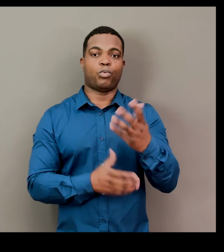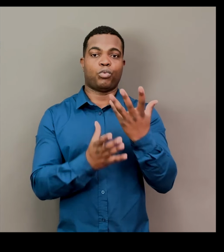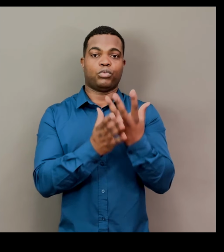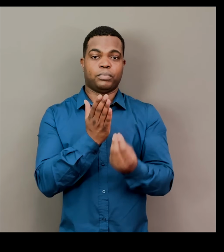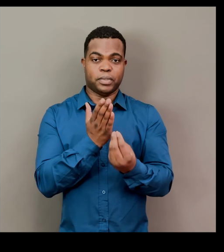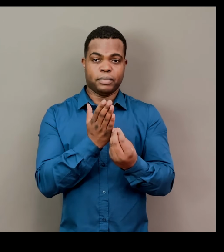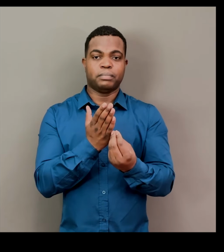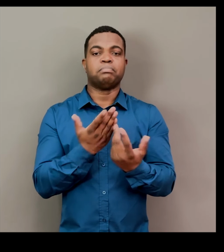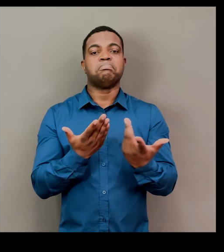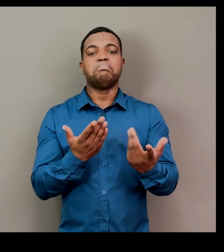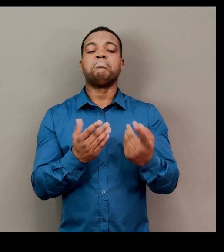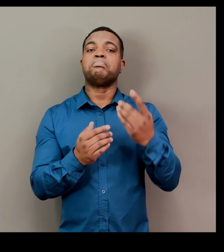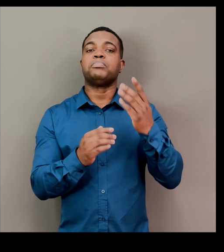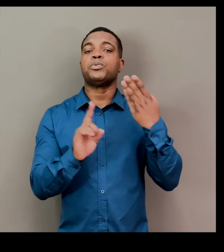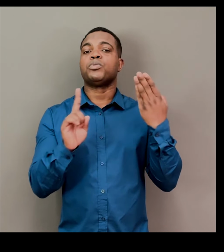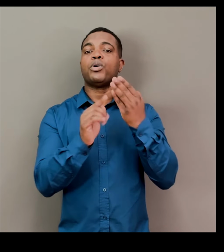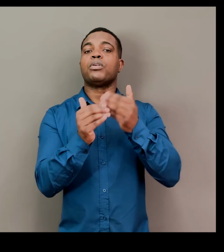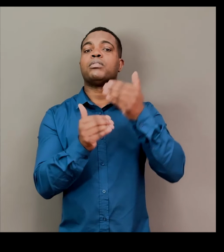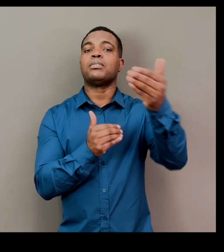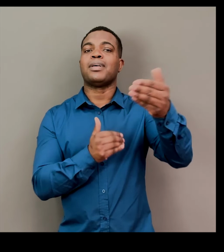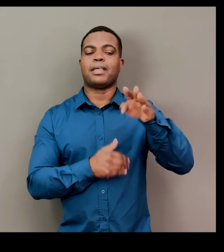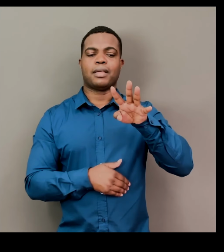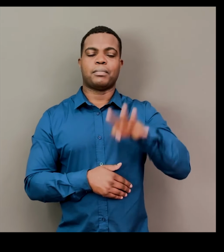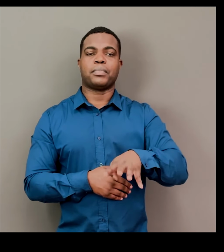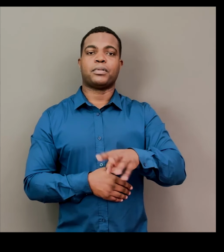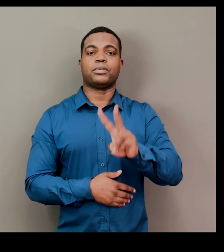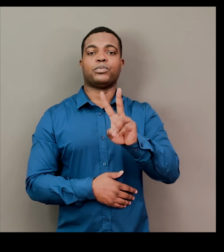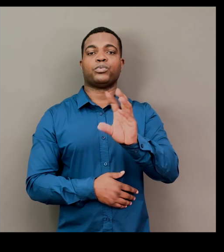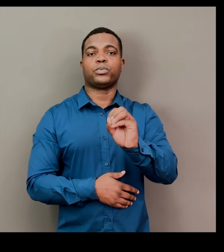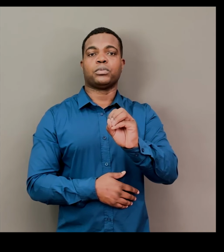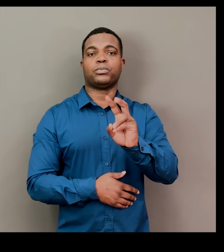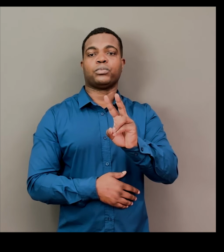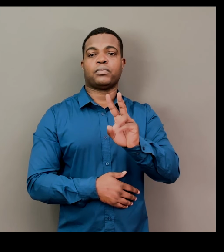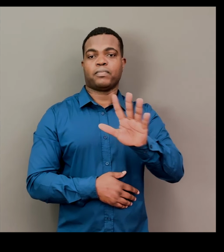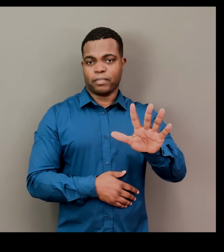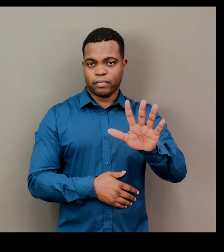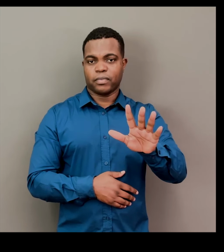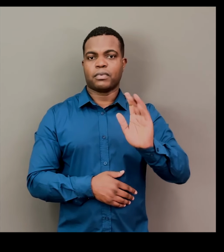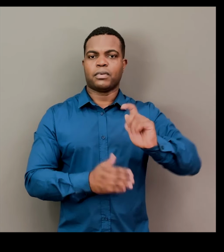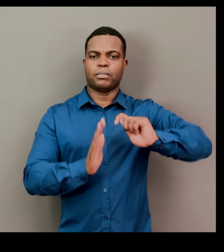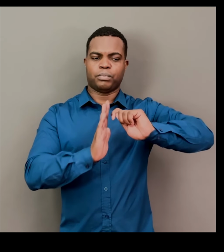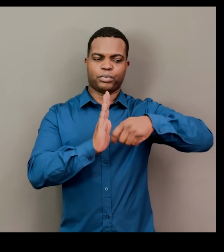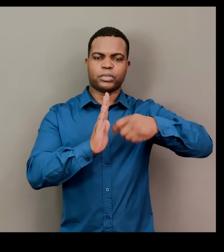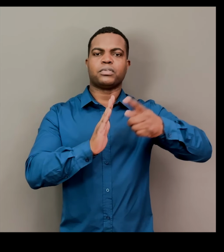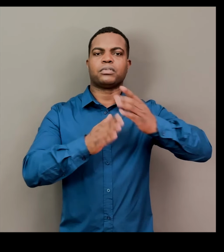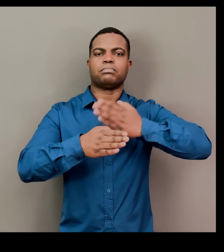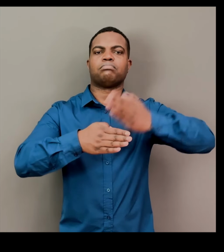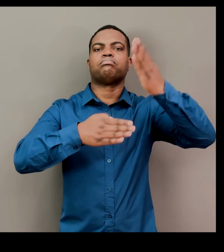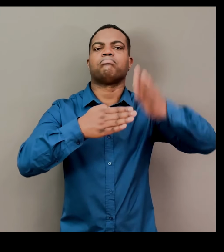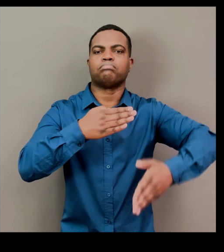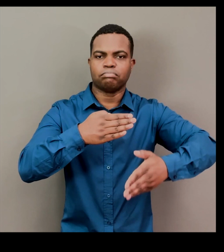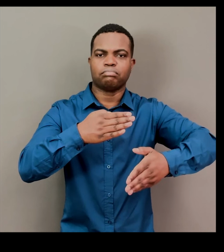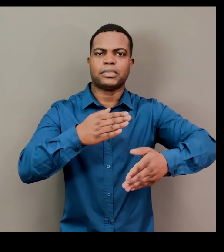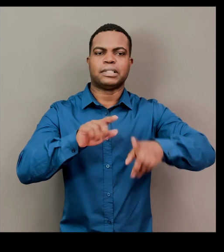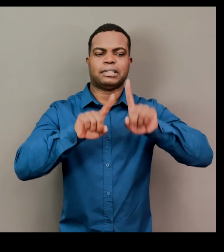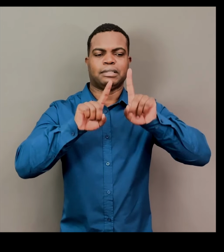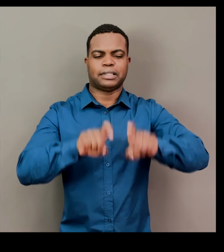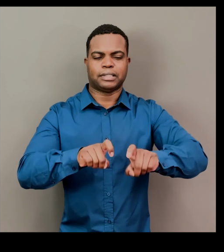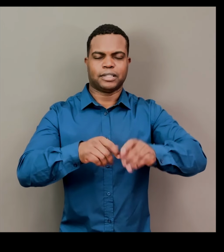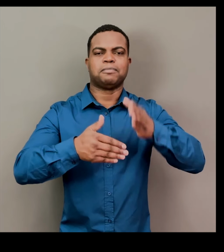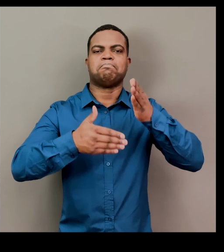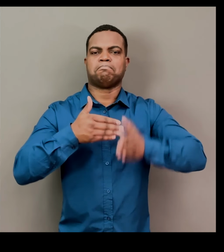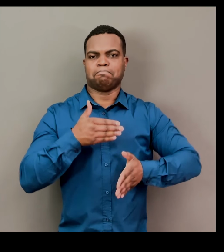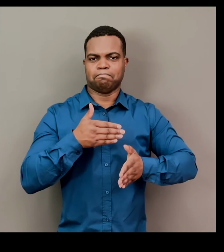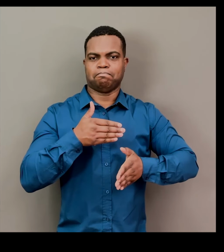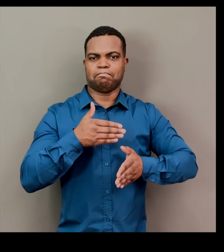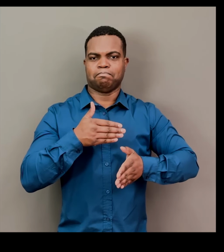it's supposed to be in April 2025 that the pilot projects will end their testing phase,